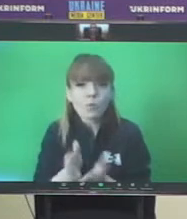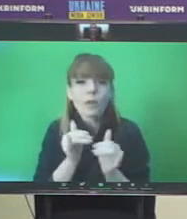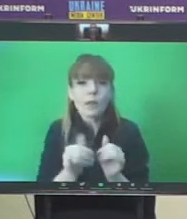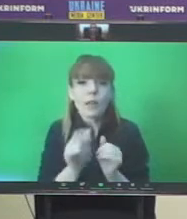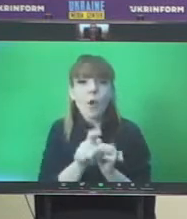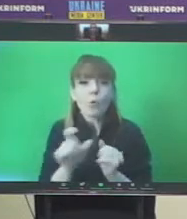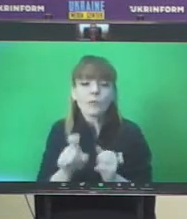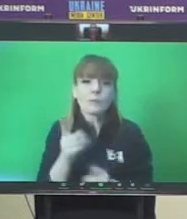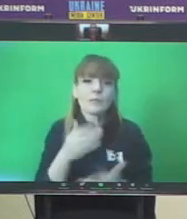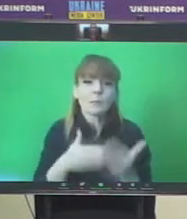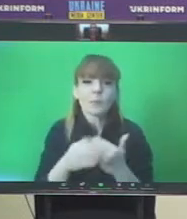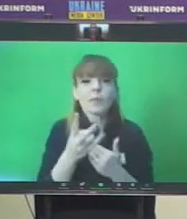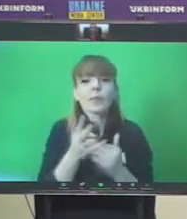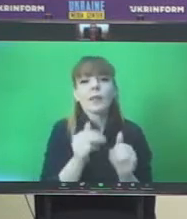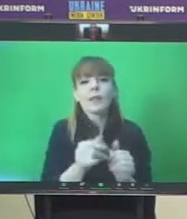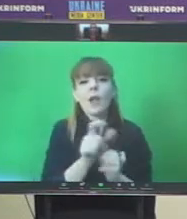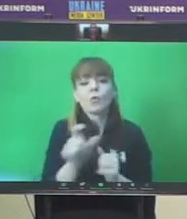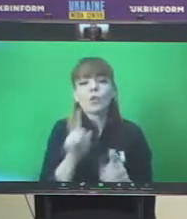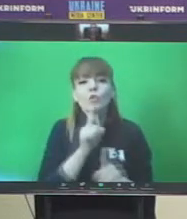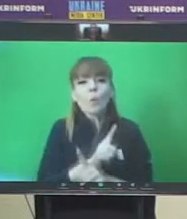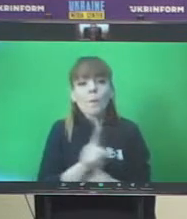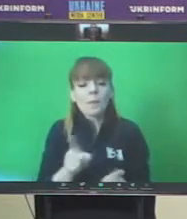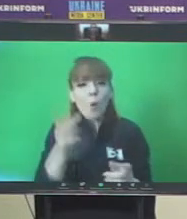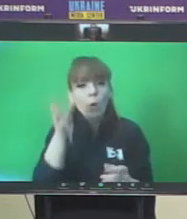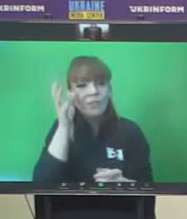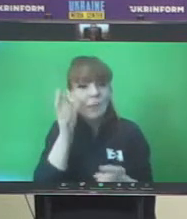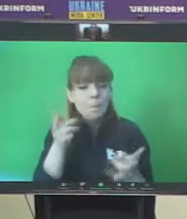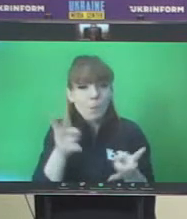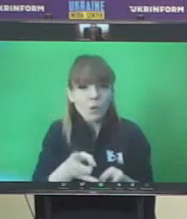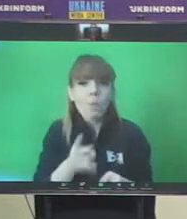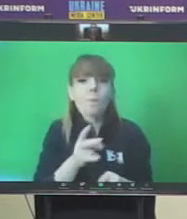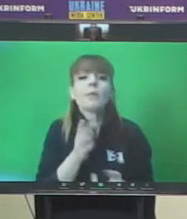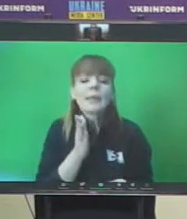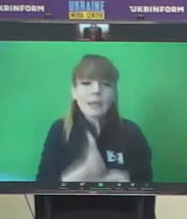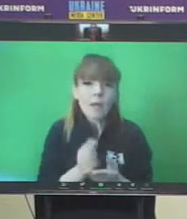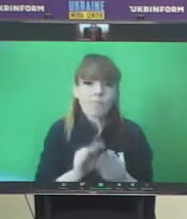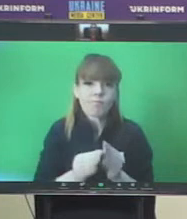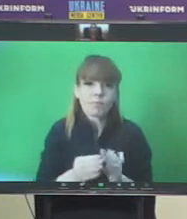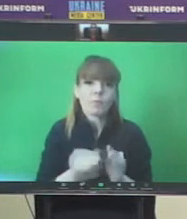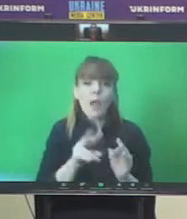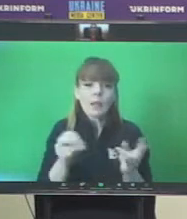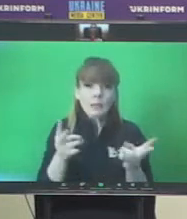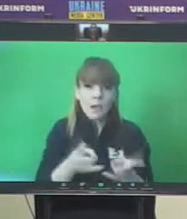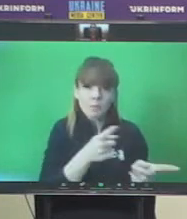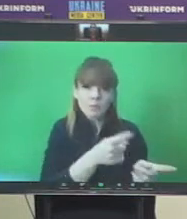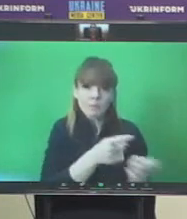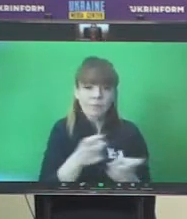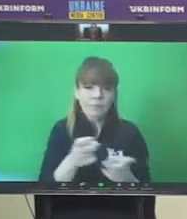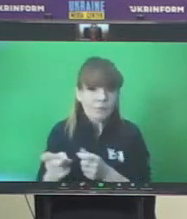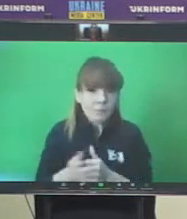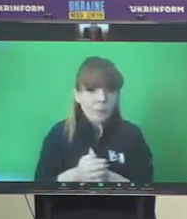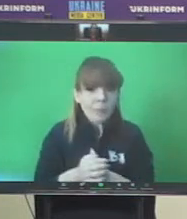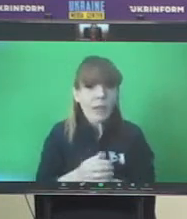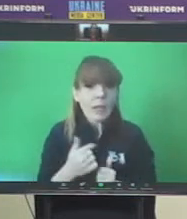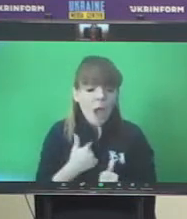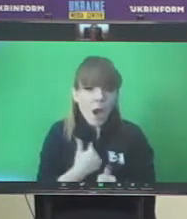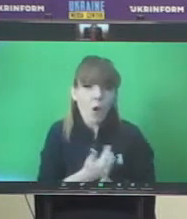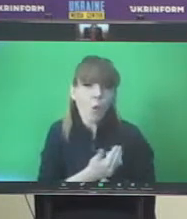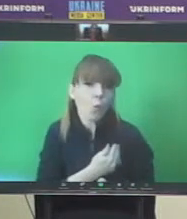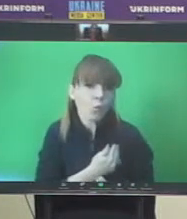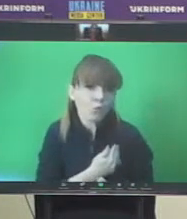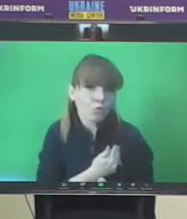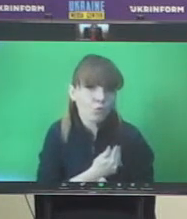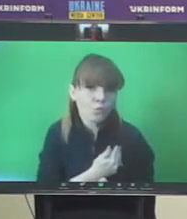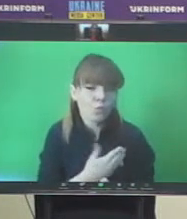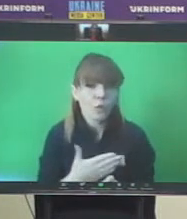and educational services for children with special needs institutions, but those specialists should be involved too.